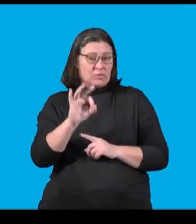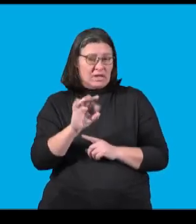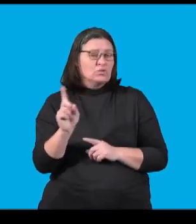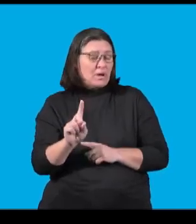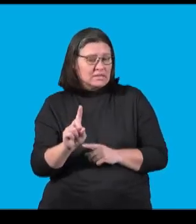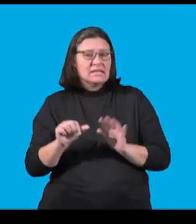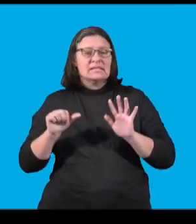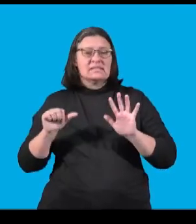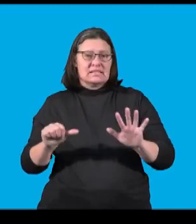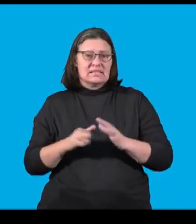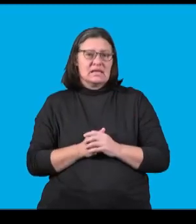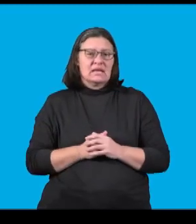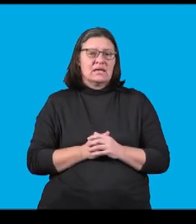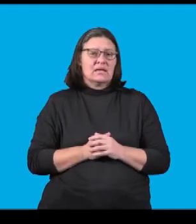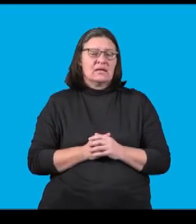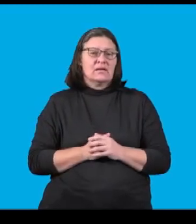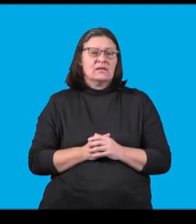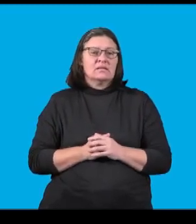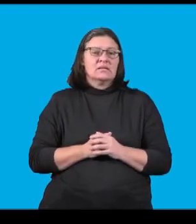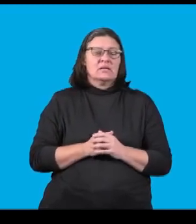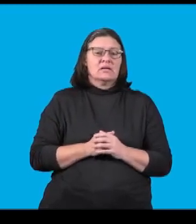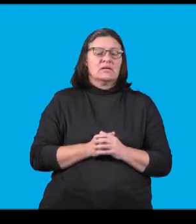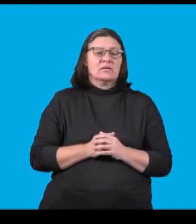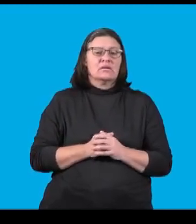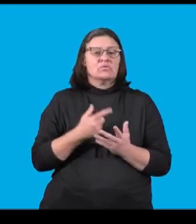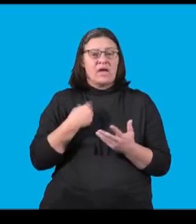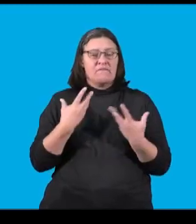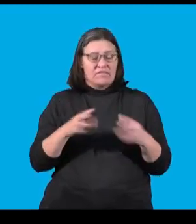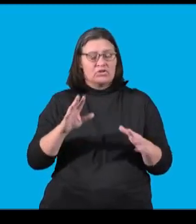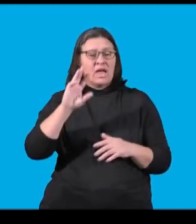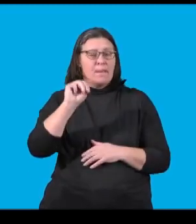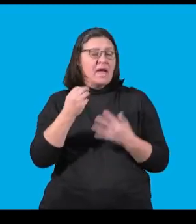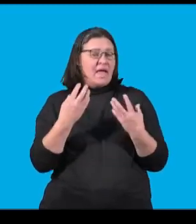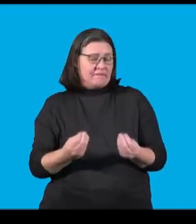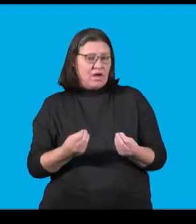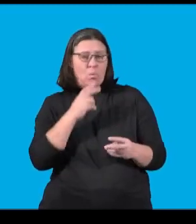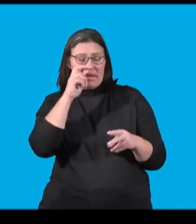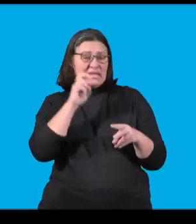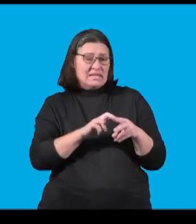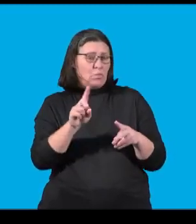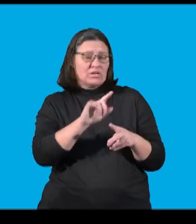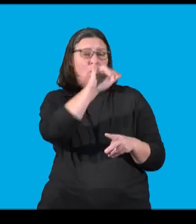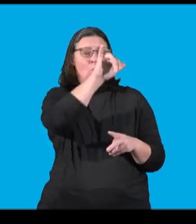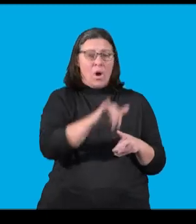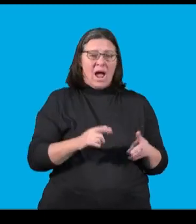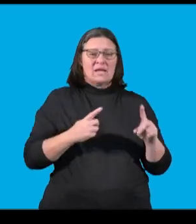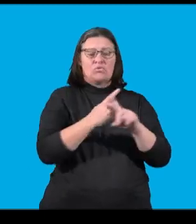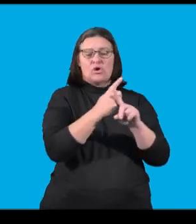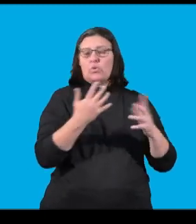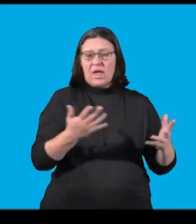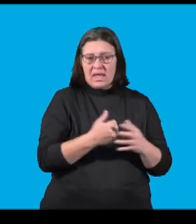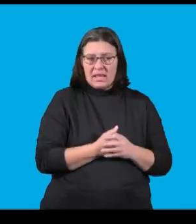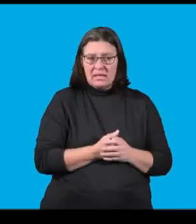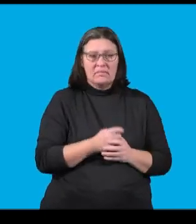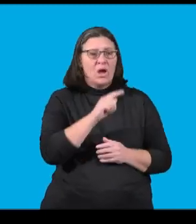is 6. In y is equal to mx plus c, I already have m. What I need now is the y-intercept.